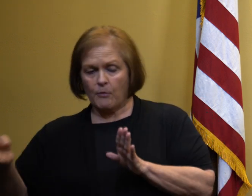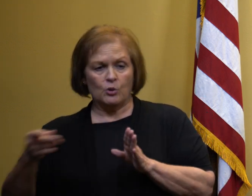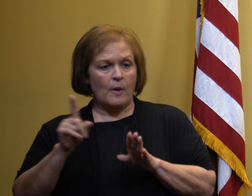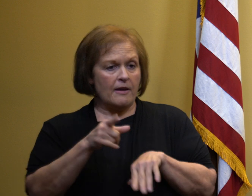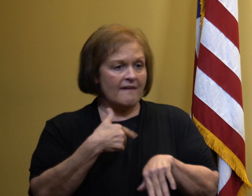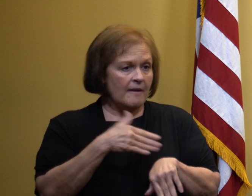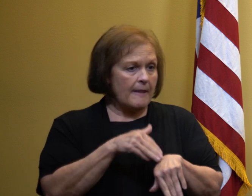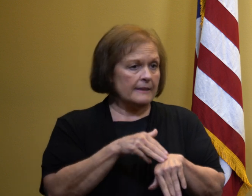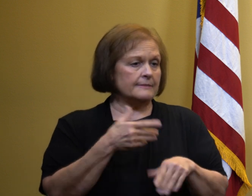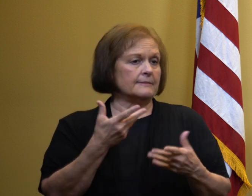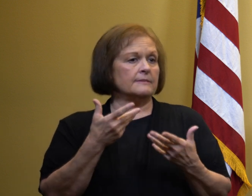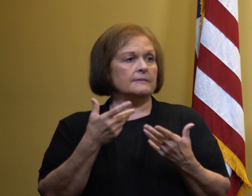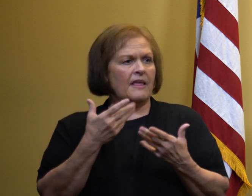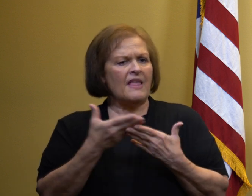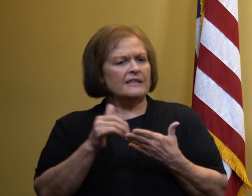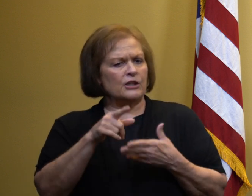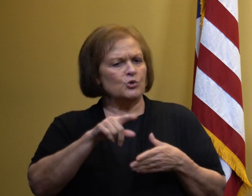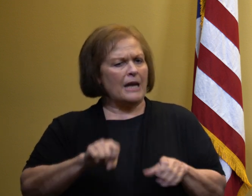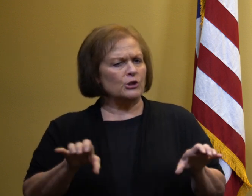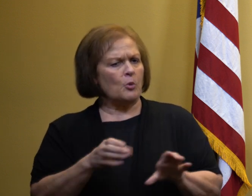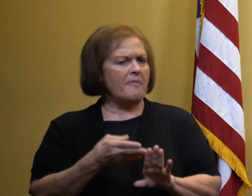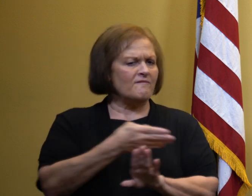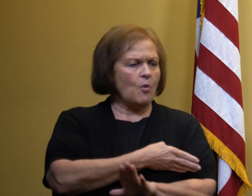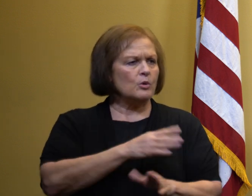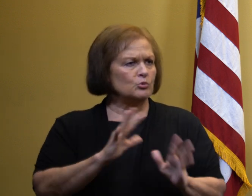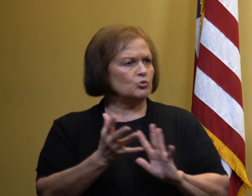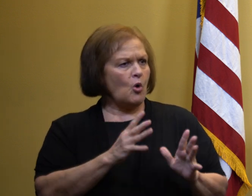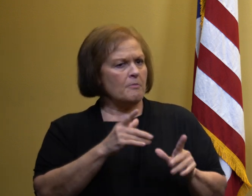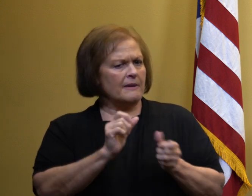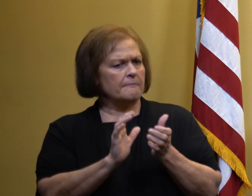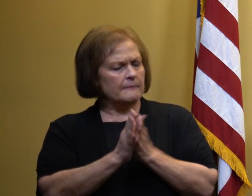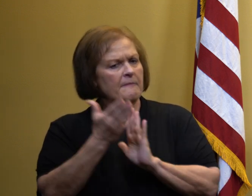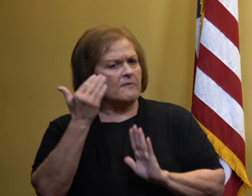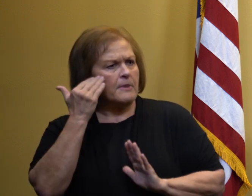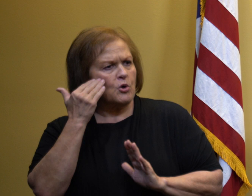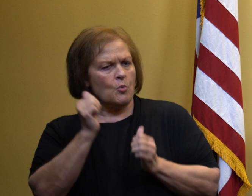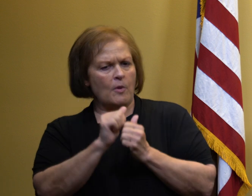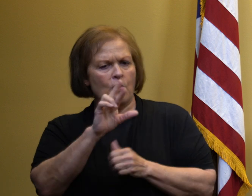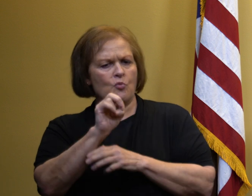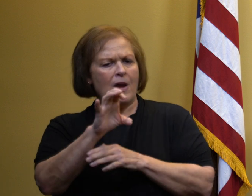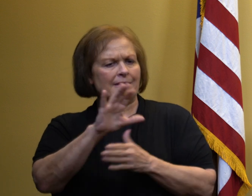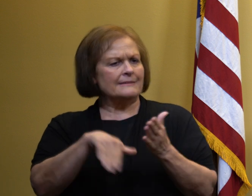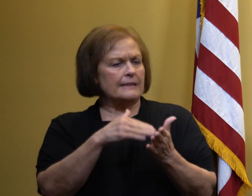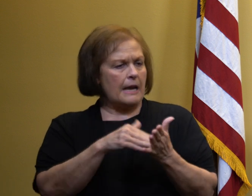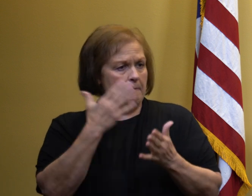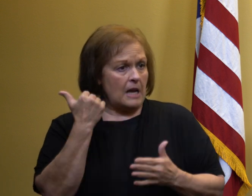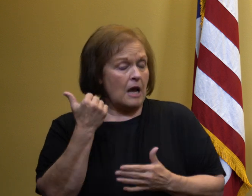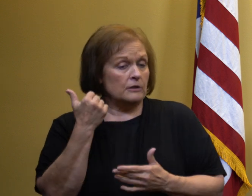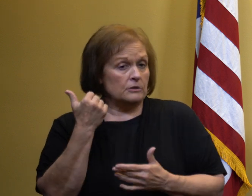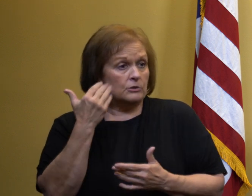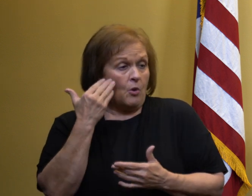pets are in their community, things that you can do ahead of a storm. Get familiar with your rec centers, because we do